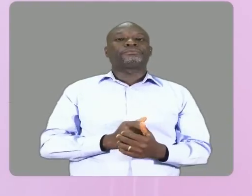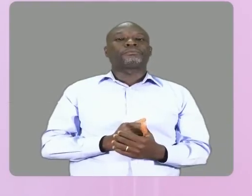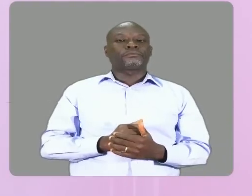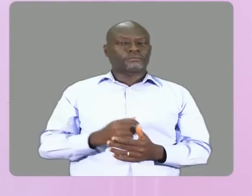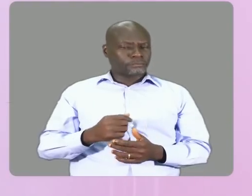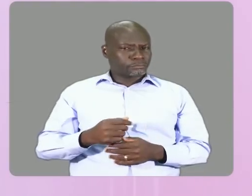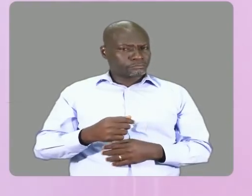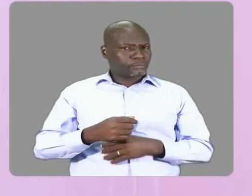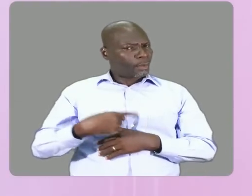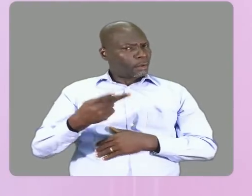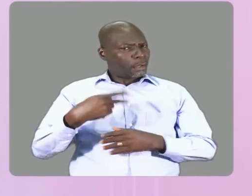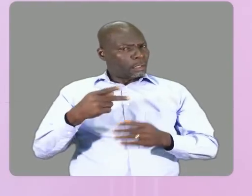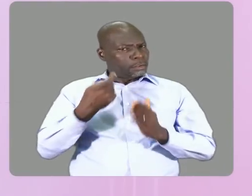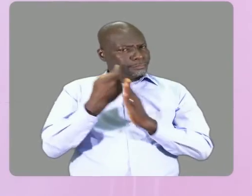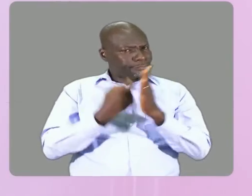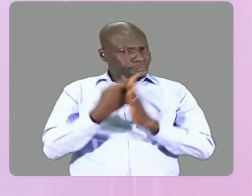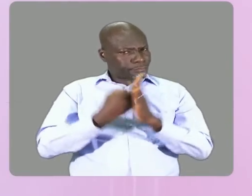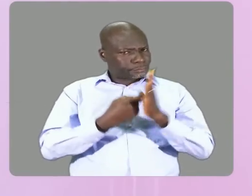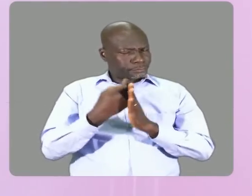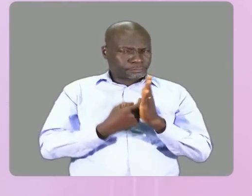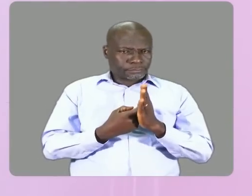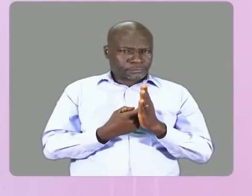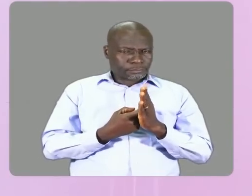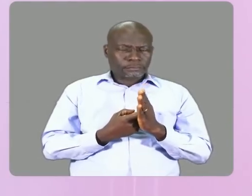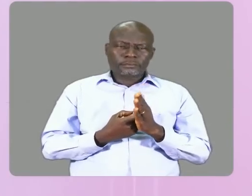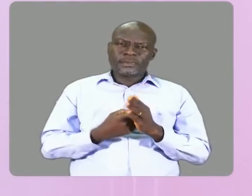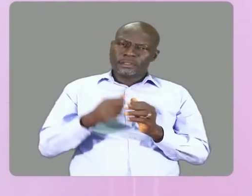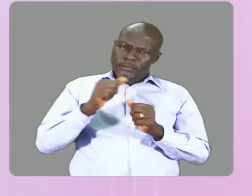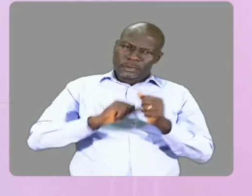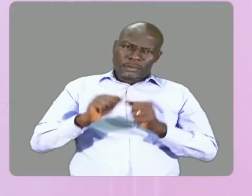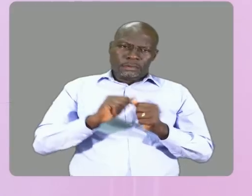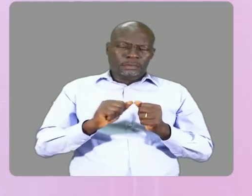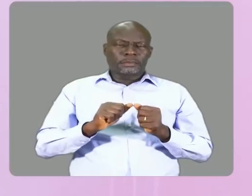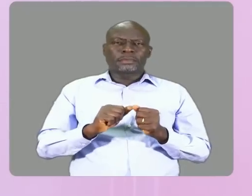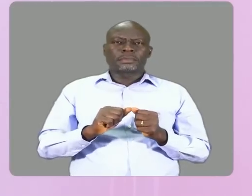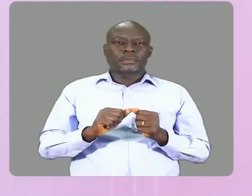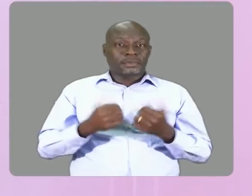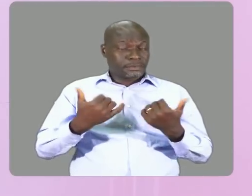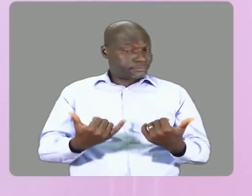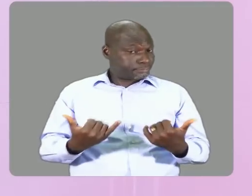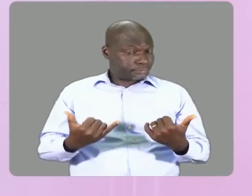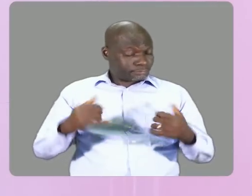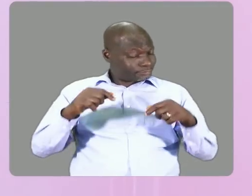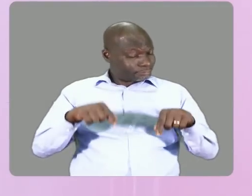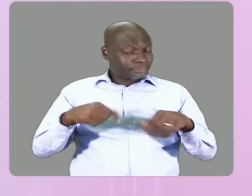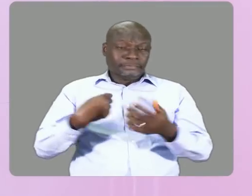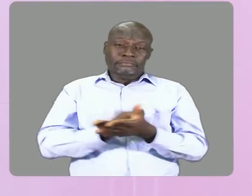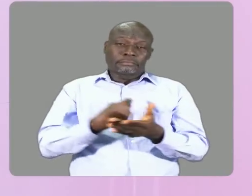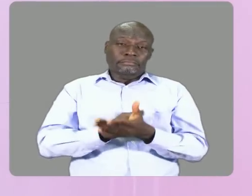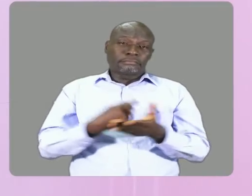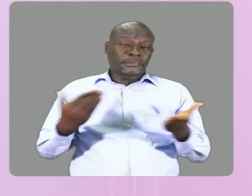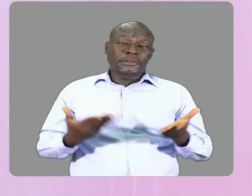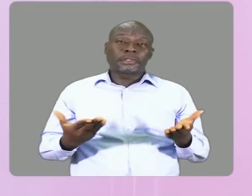Meno ekasai na mibie eni echra o se. Se se de ekoso e wo my ganemu.